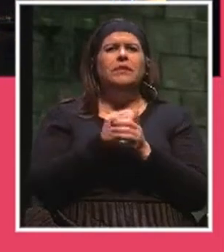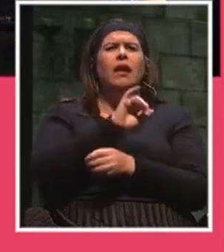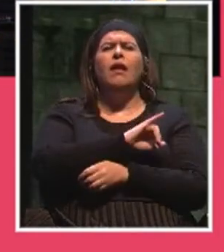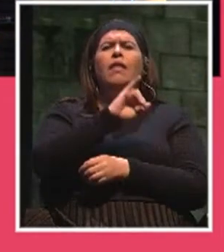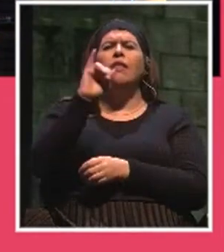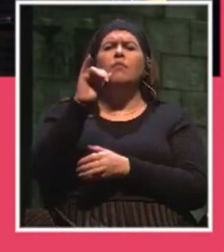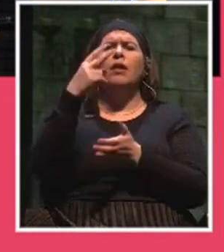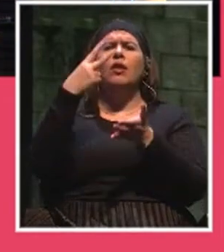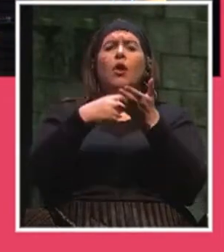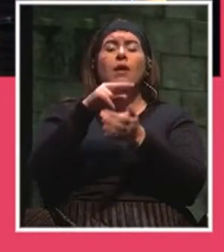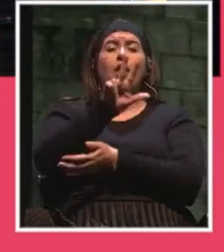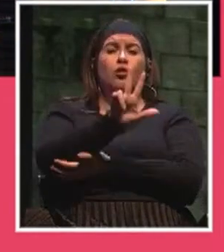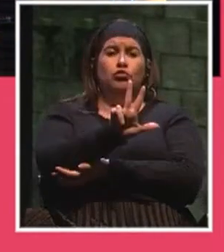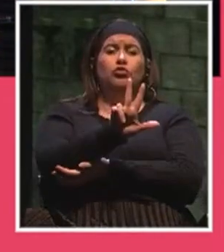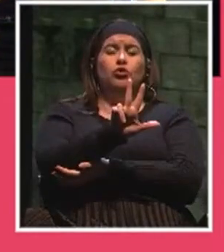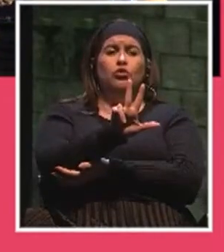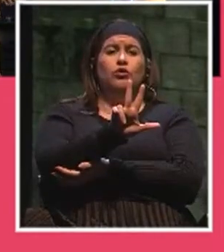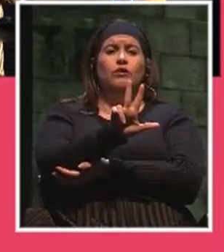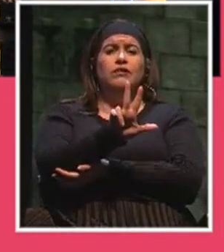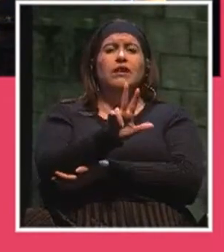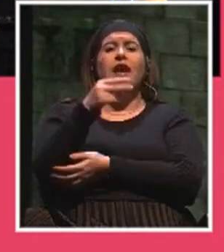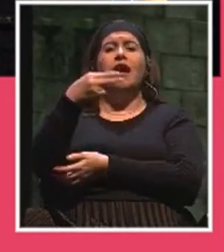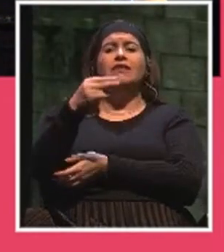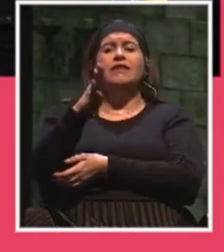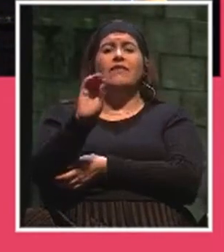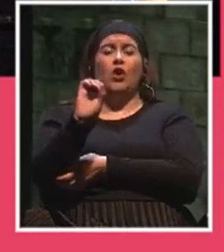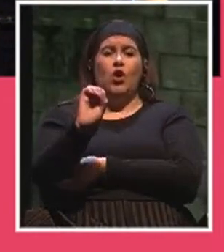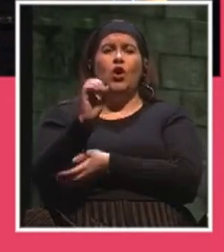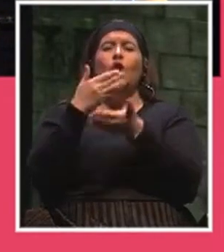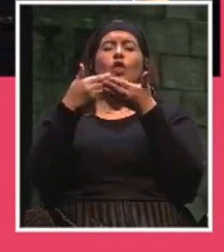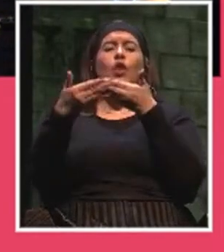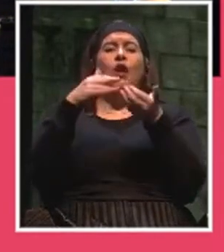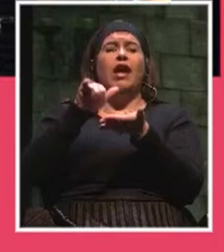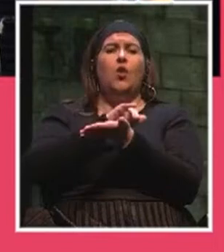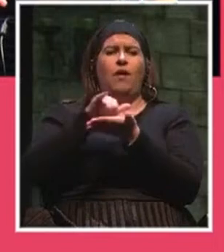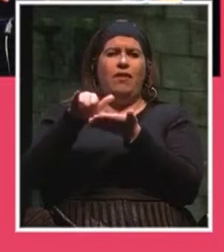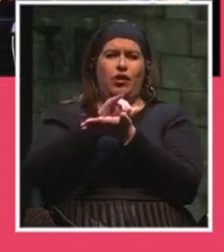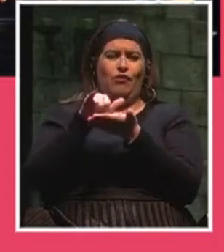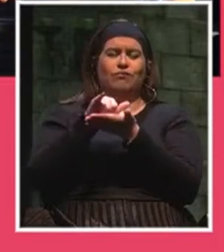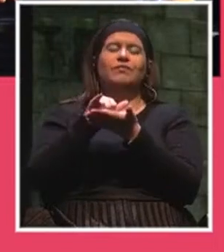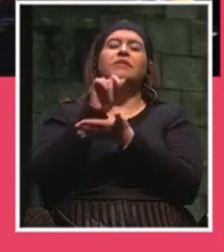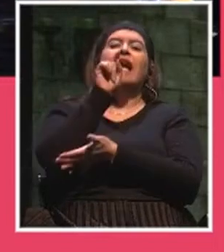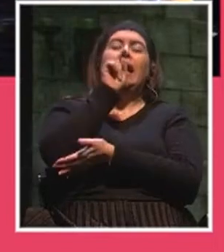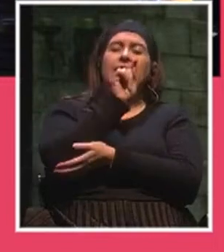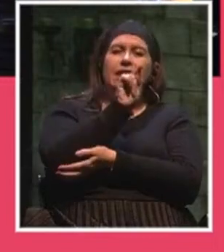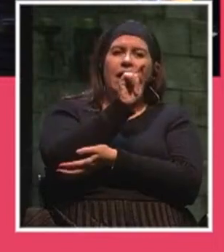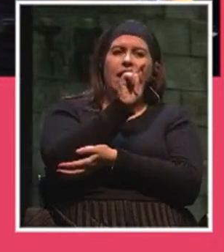2008, I went to HBO in New York, and I was senior director